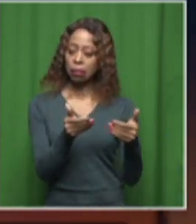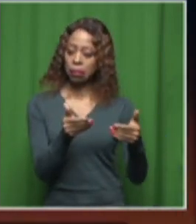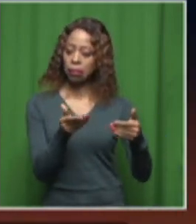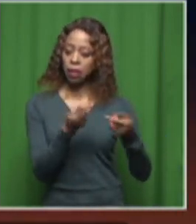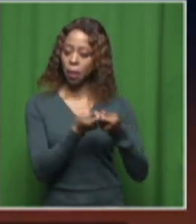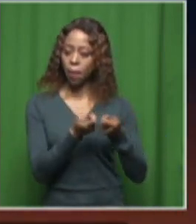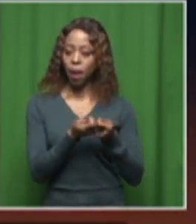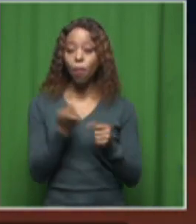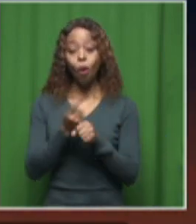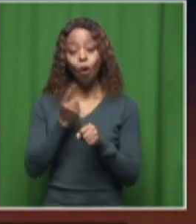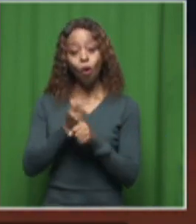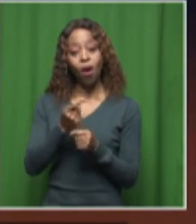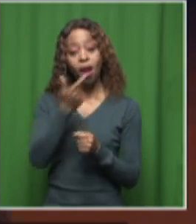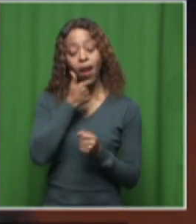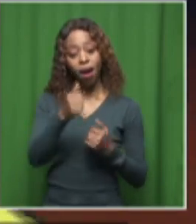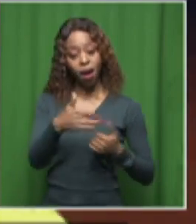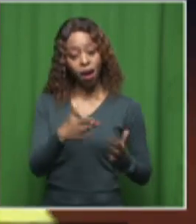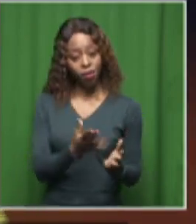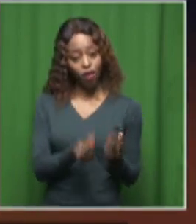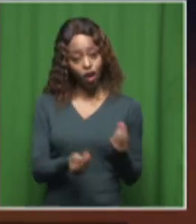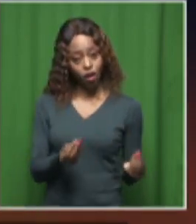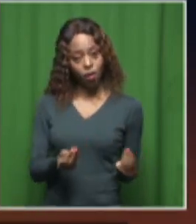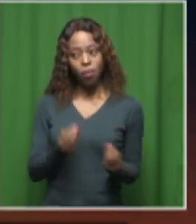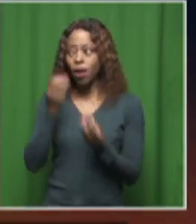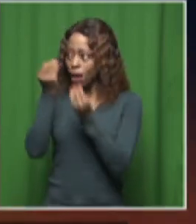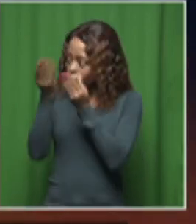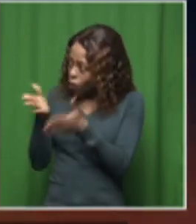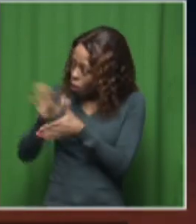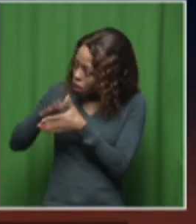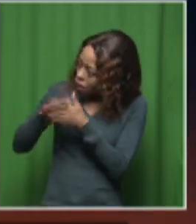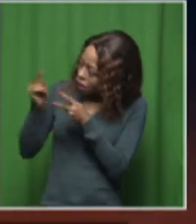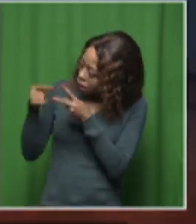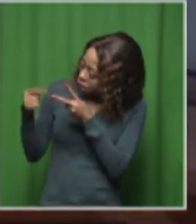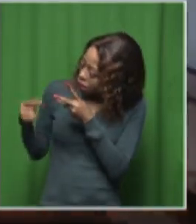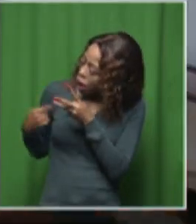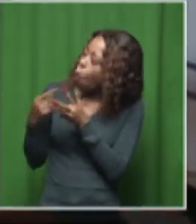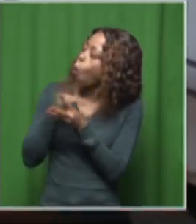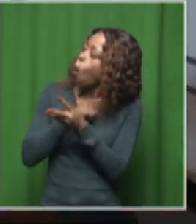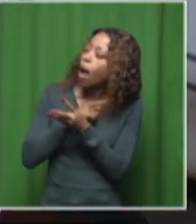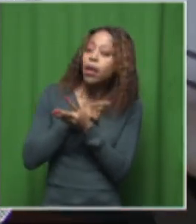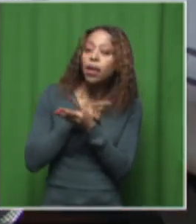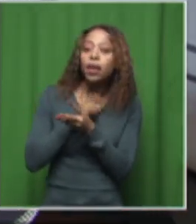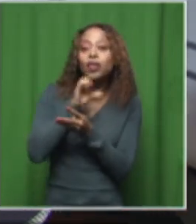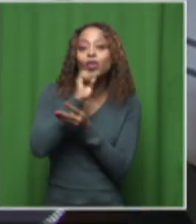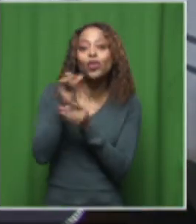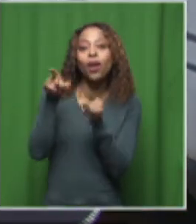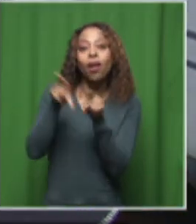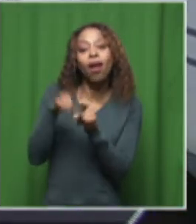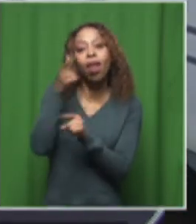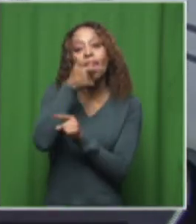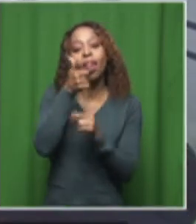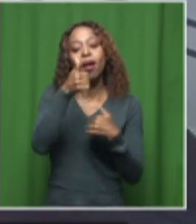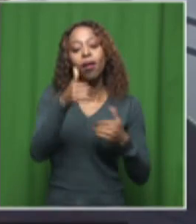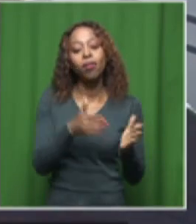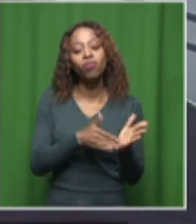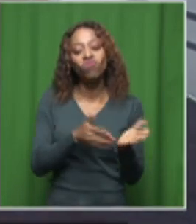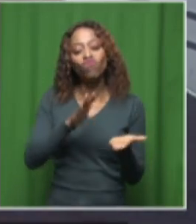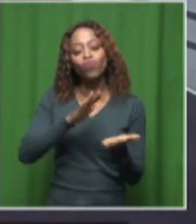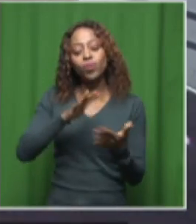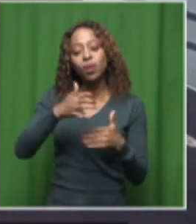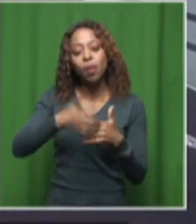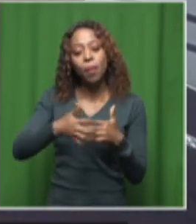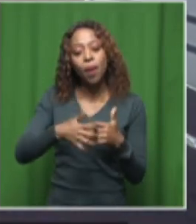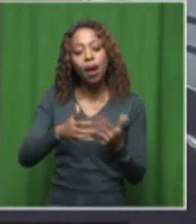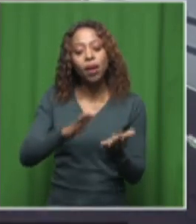pack a lunchbox for my kids, I always emphasize why I'm packing what I'm packing. So I will let them, like a lunchbox like this, where it's French toast on brown